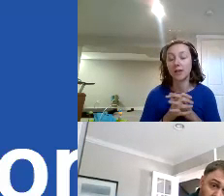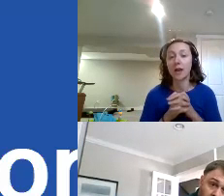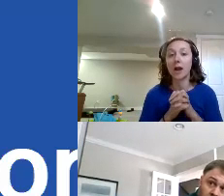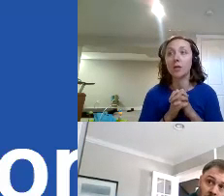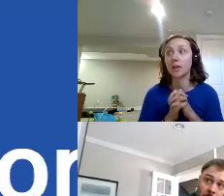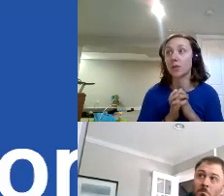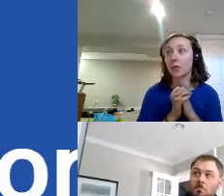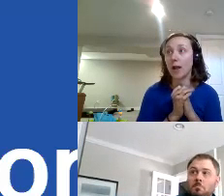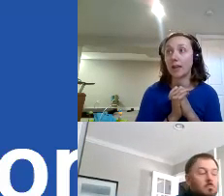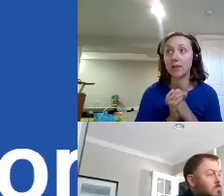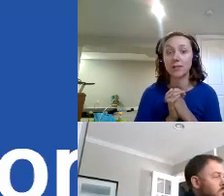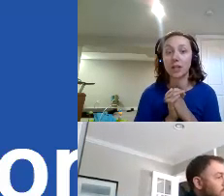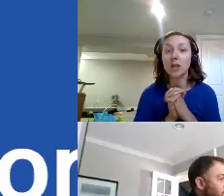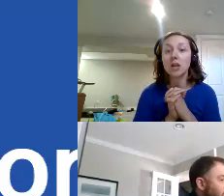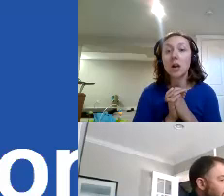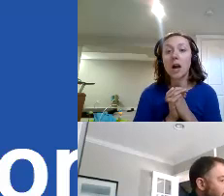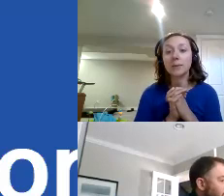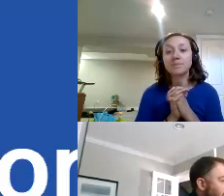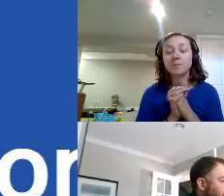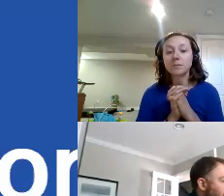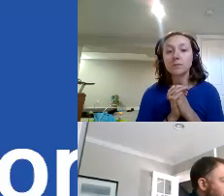can definitely send that out. Thanks for flagging that, Stephanie.